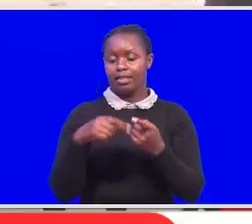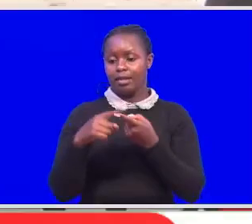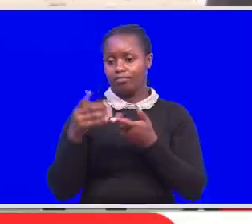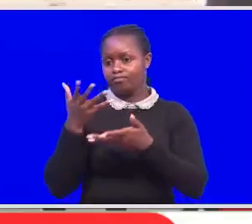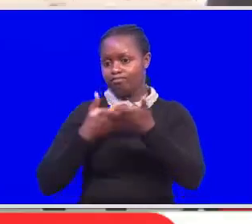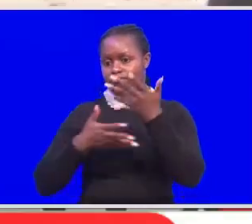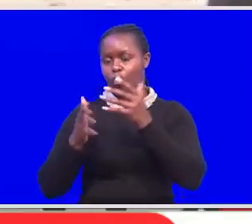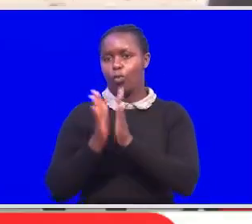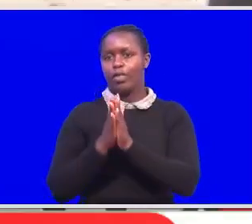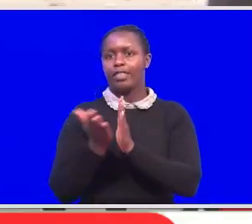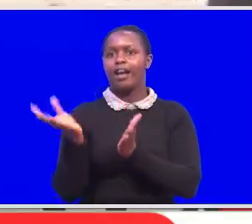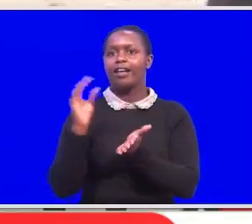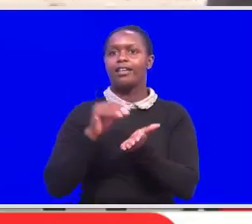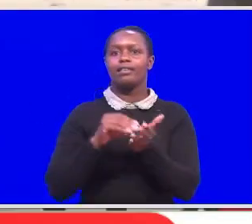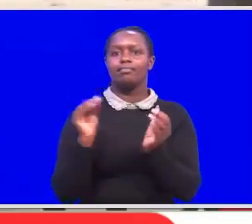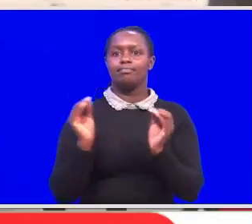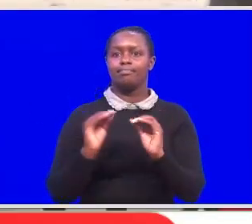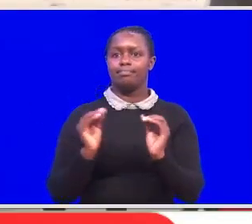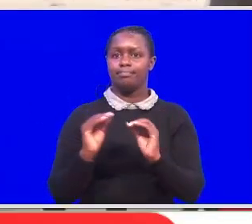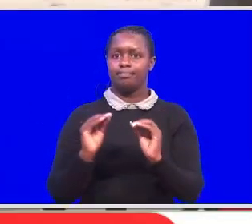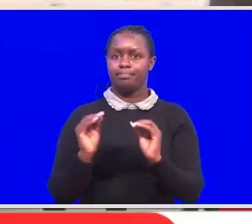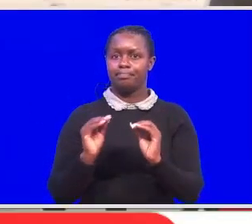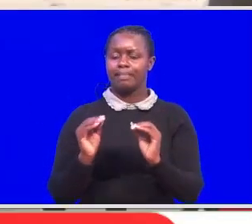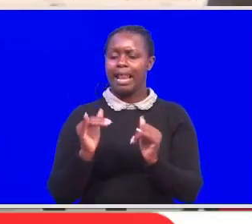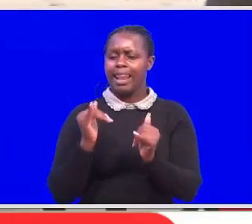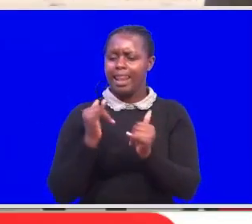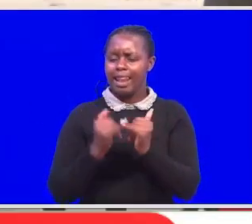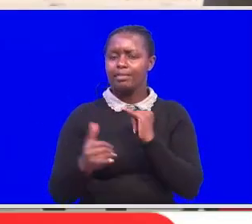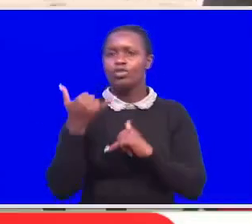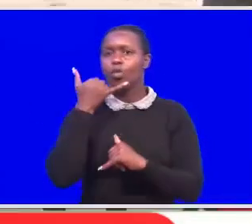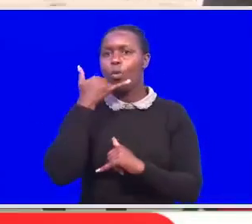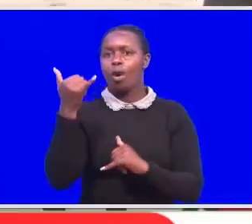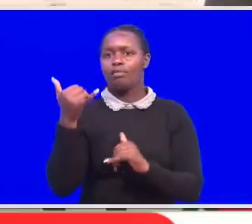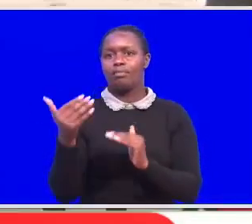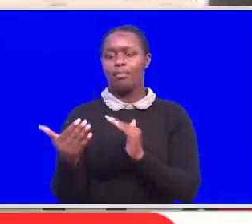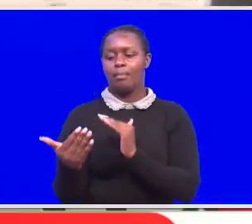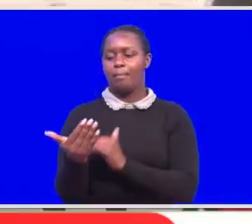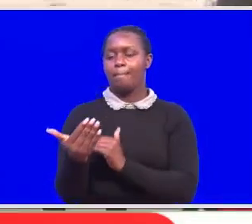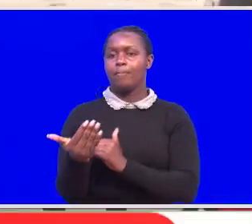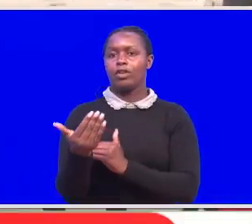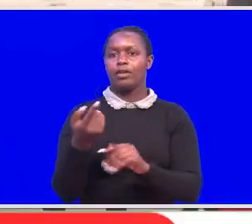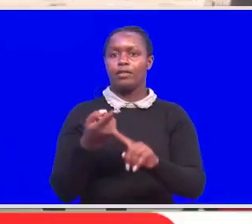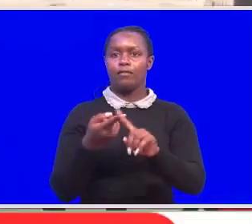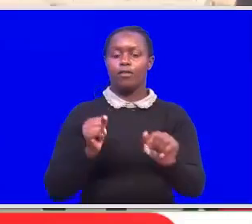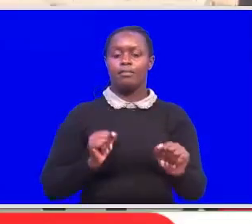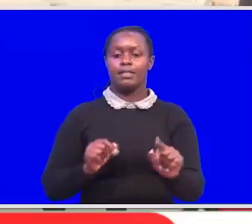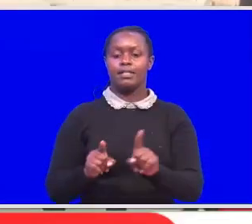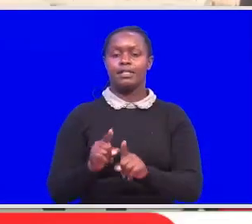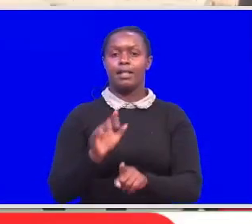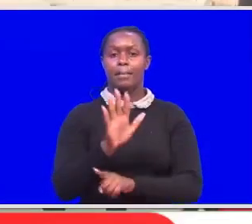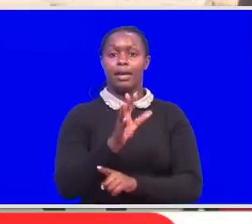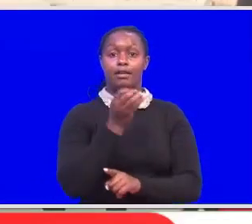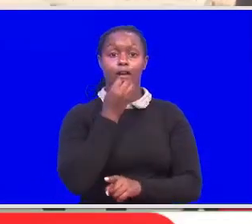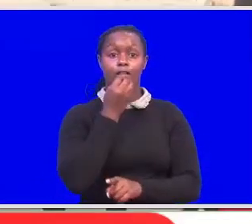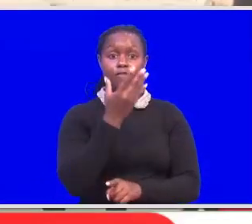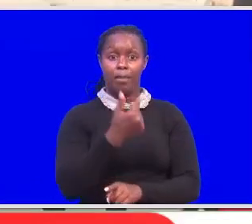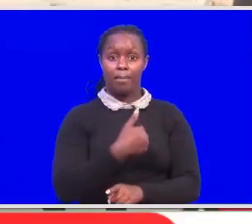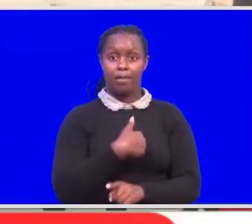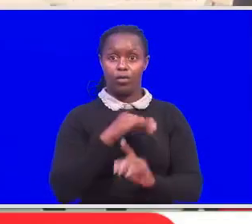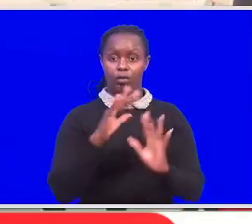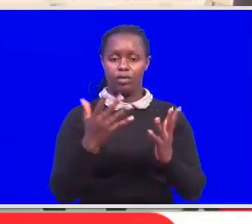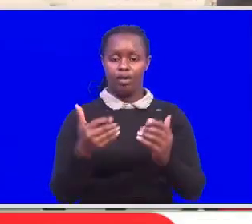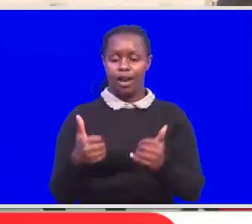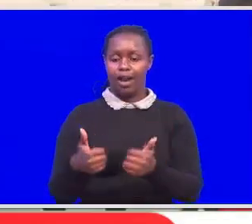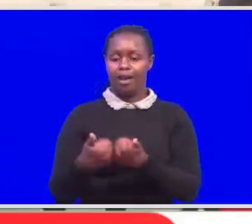sikuwasilishana nao tena. The last call nilipata ilikuwa asubuhi kutoka kwa sister yake mkubwa. Aniambia, kuna